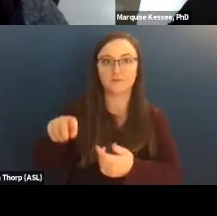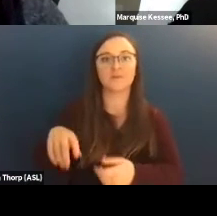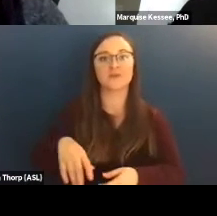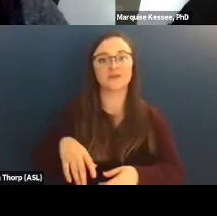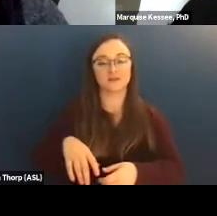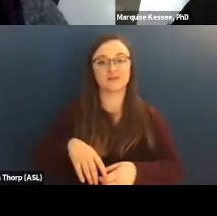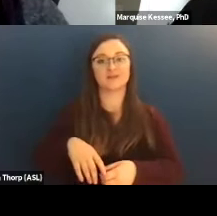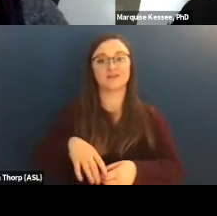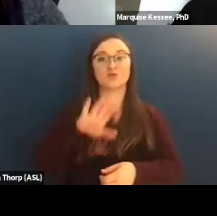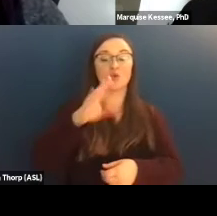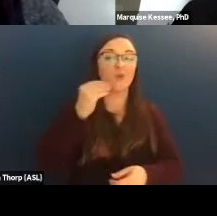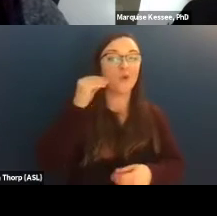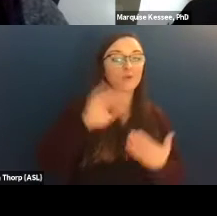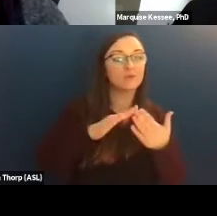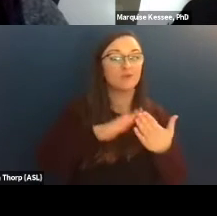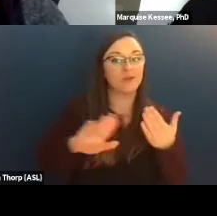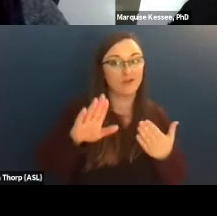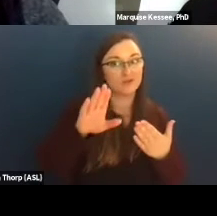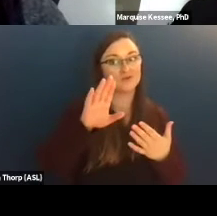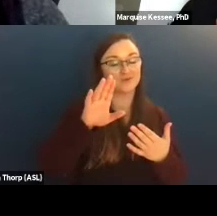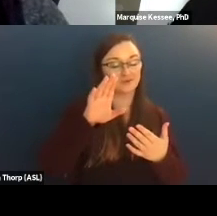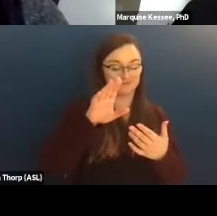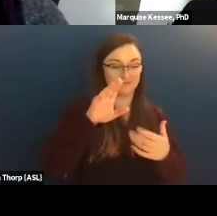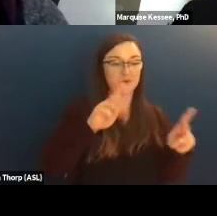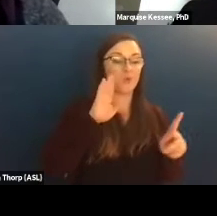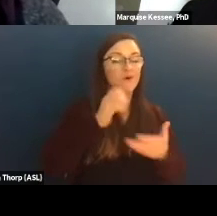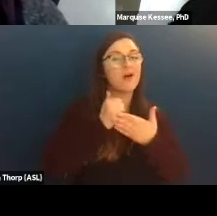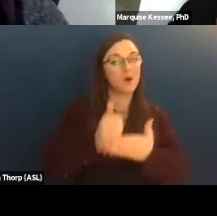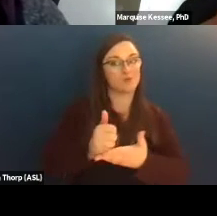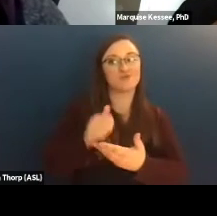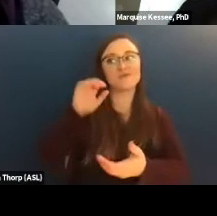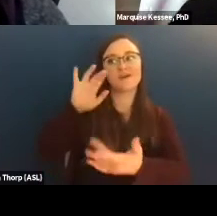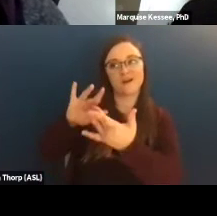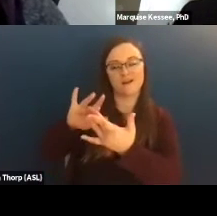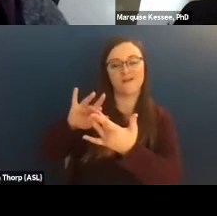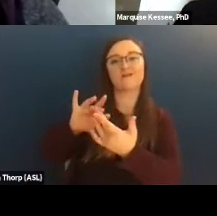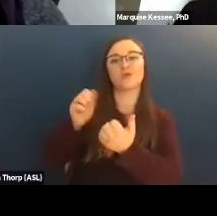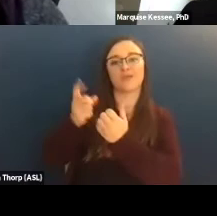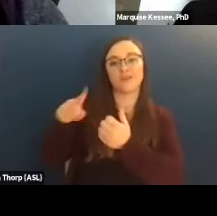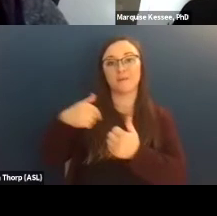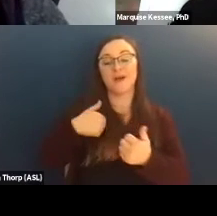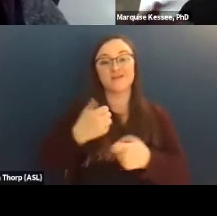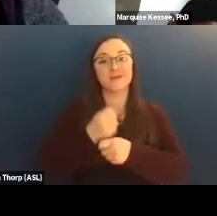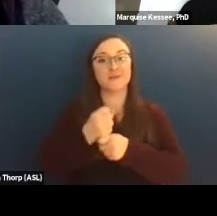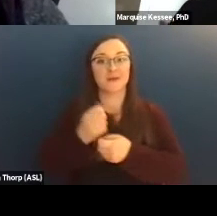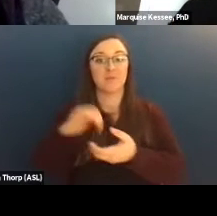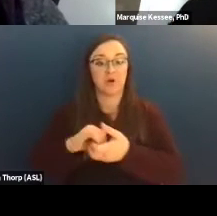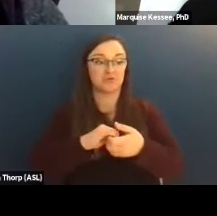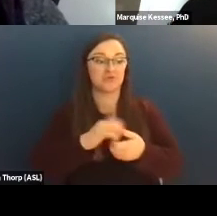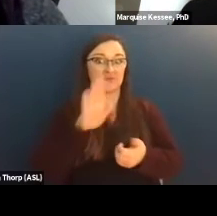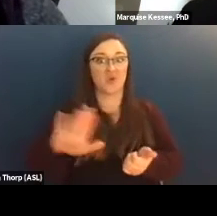your home community college who will help you. We make partnerships. I've made phone calls all over the nation, just